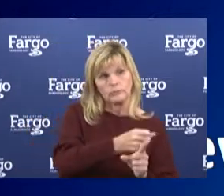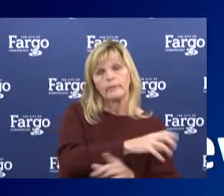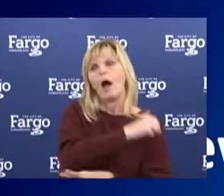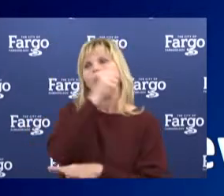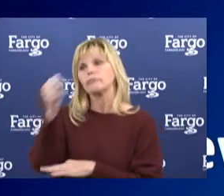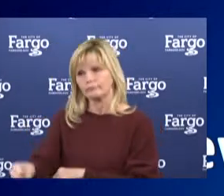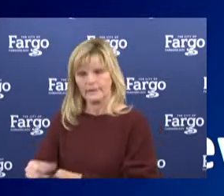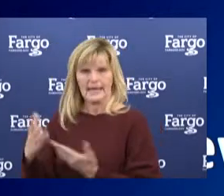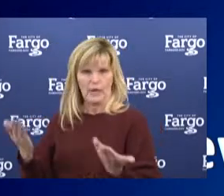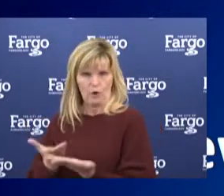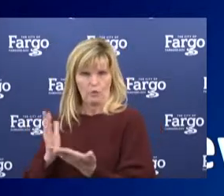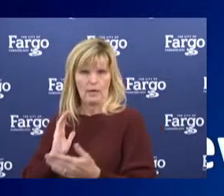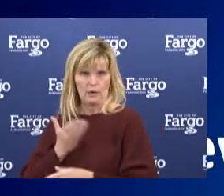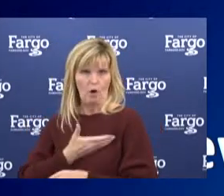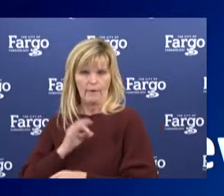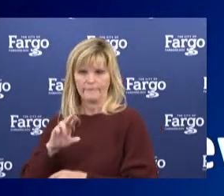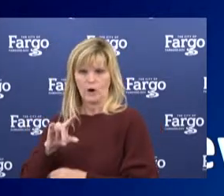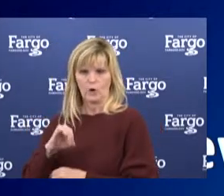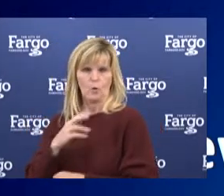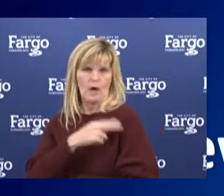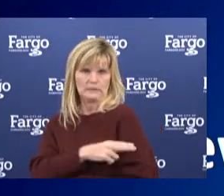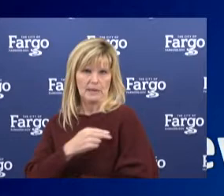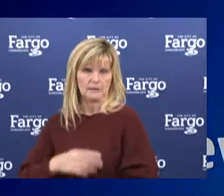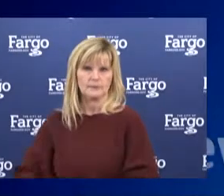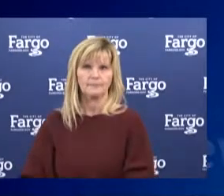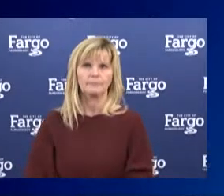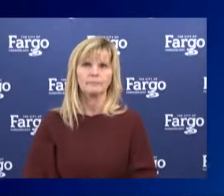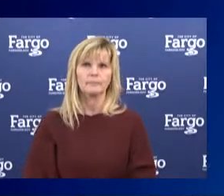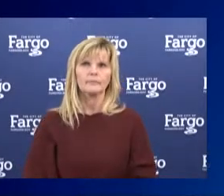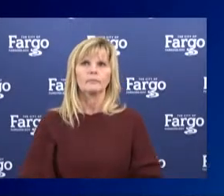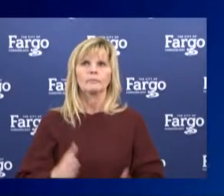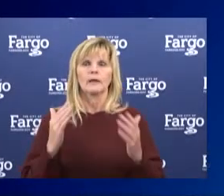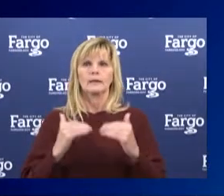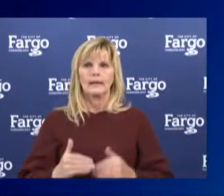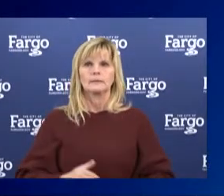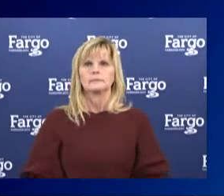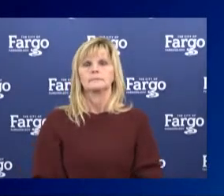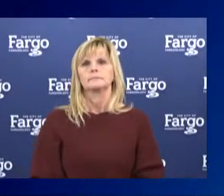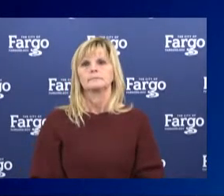in our facilities here in Fargo. Next slide, please.